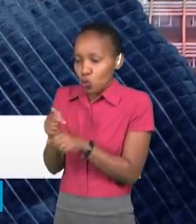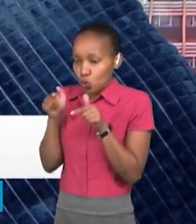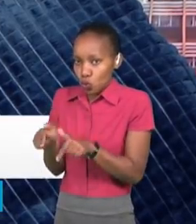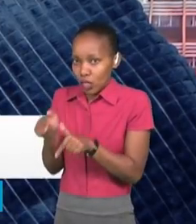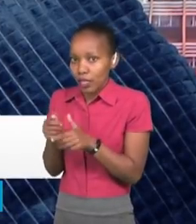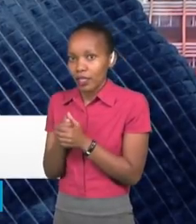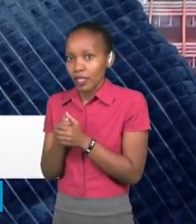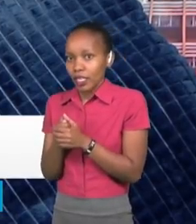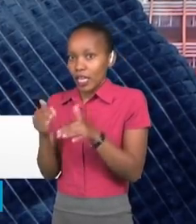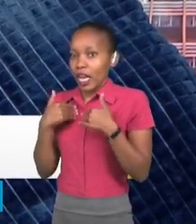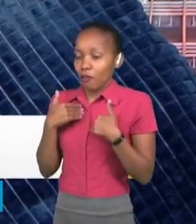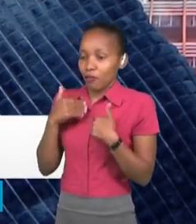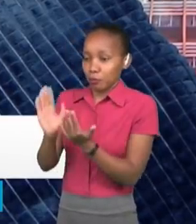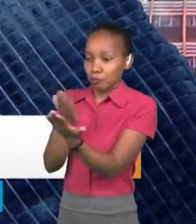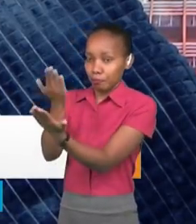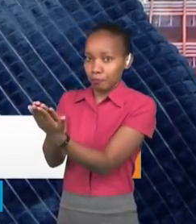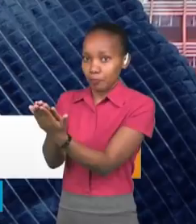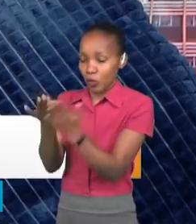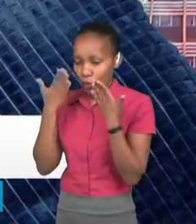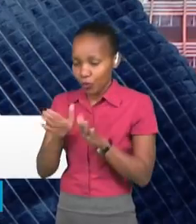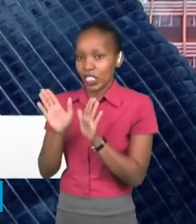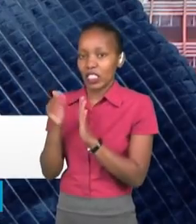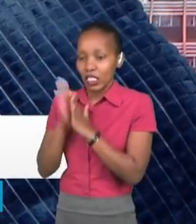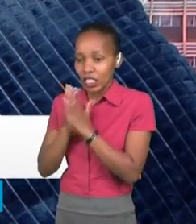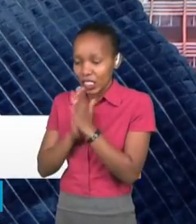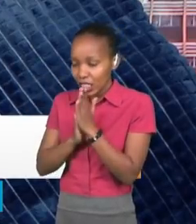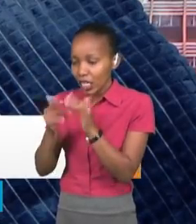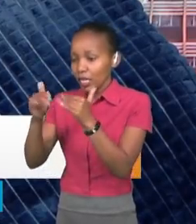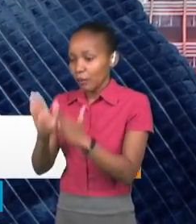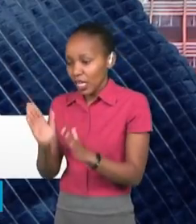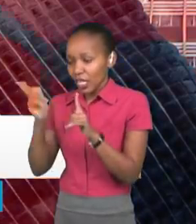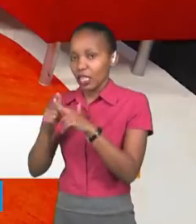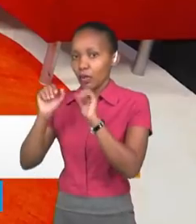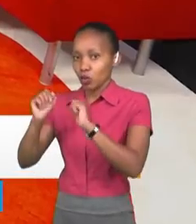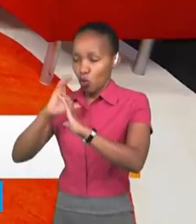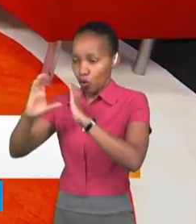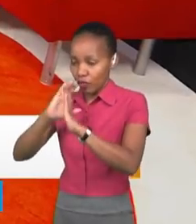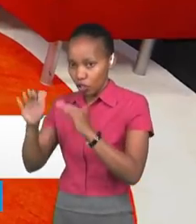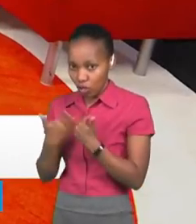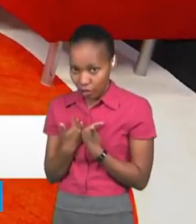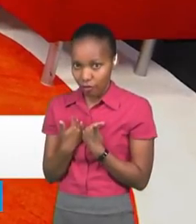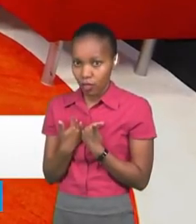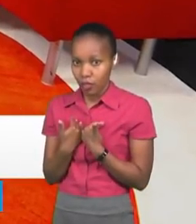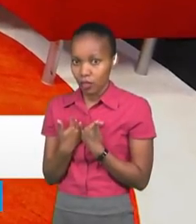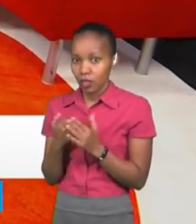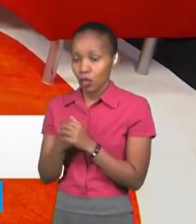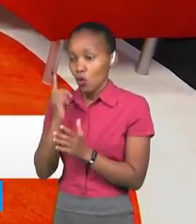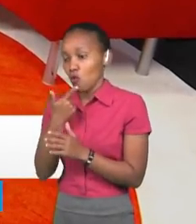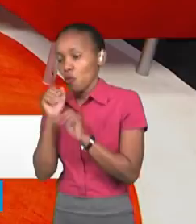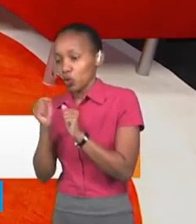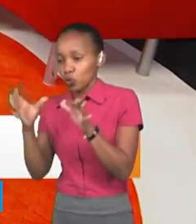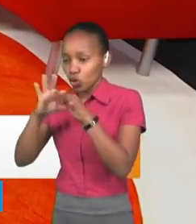have submitted interests in players, and then we can have a conversation on who comes